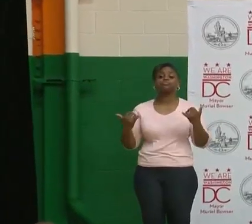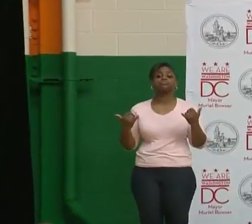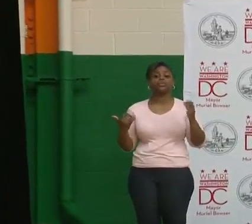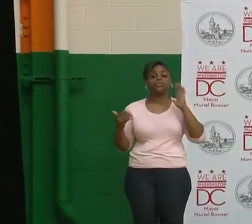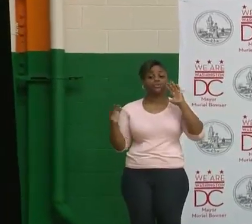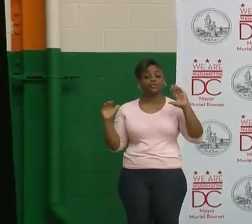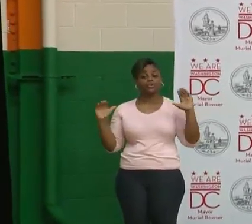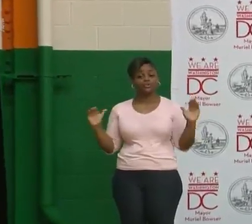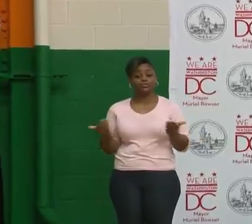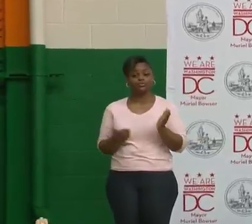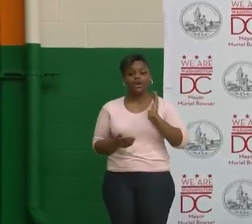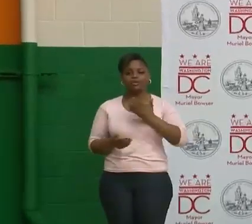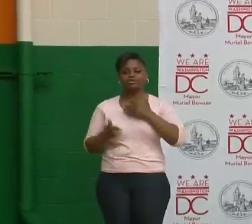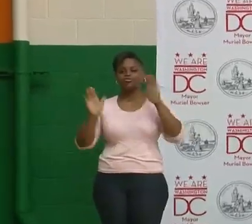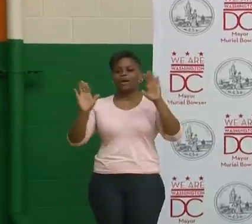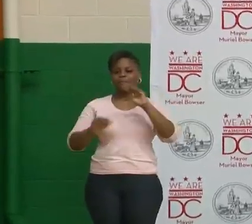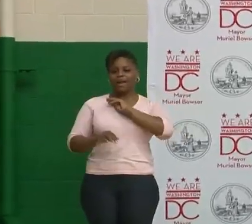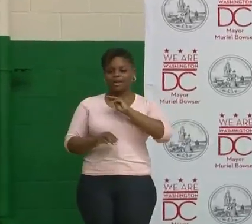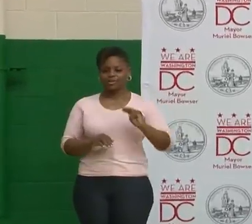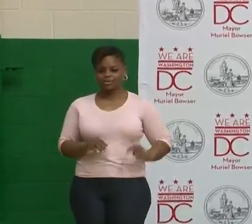mayor, Mayor Muriel Bowser.